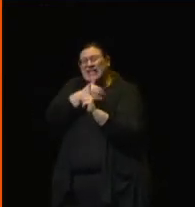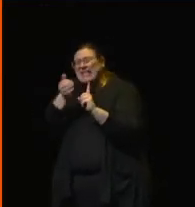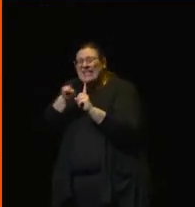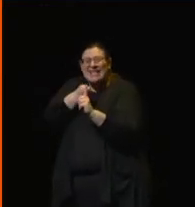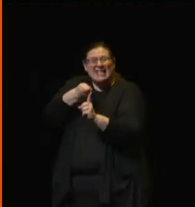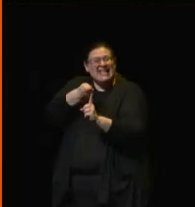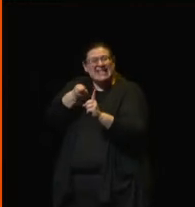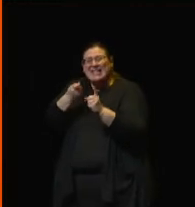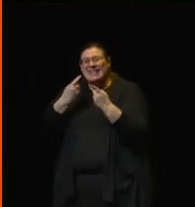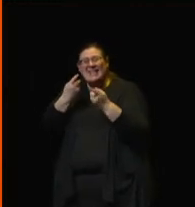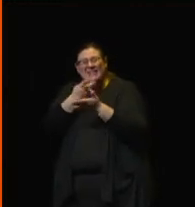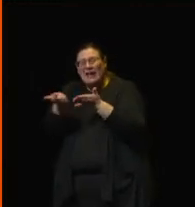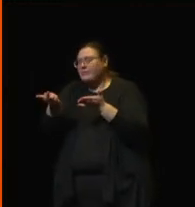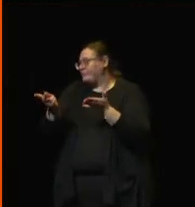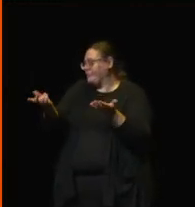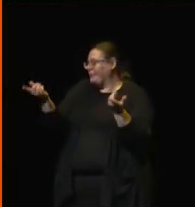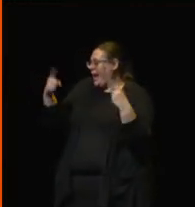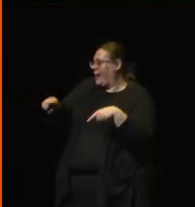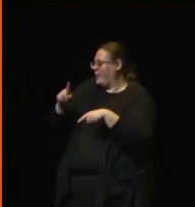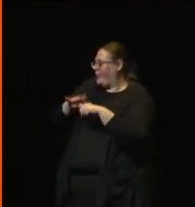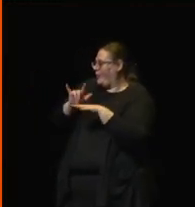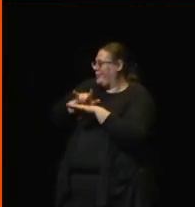short, as they did on the plane that day,